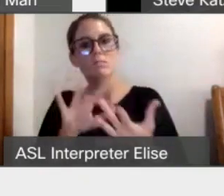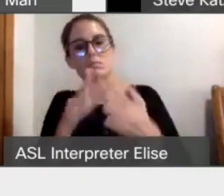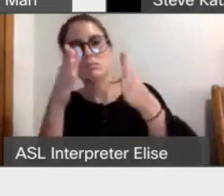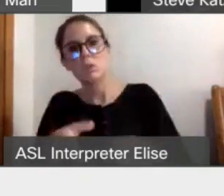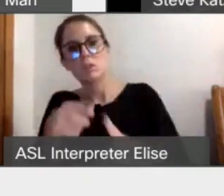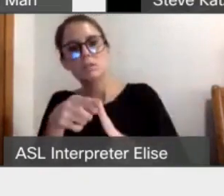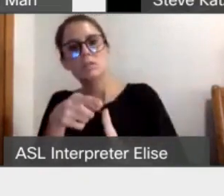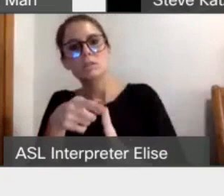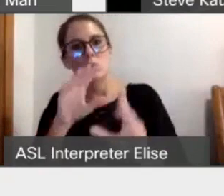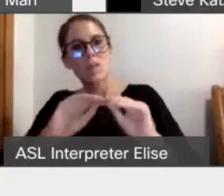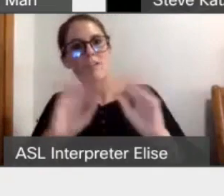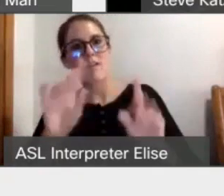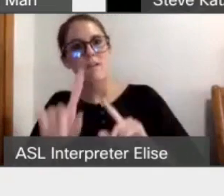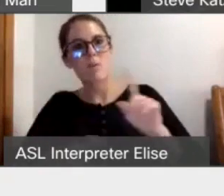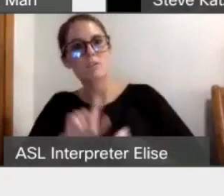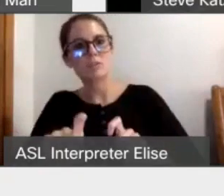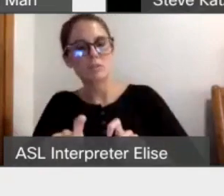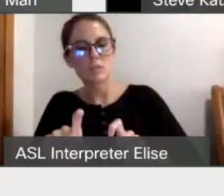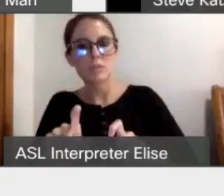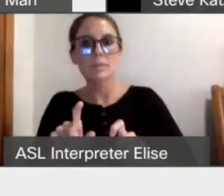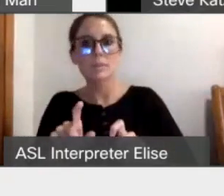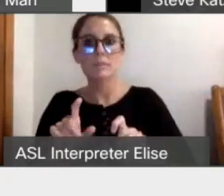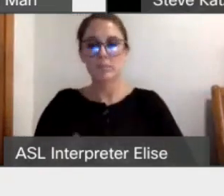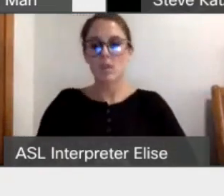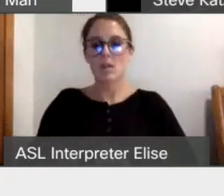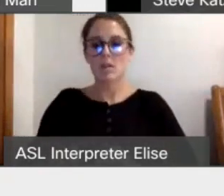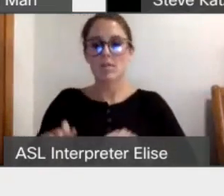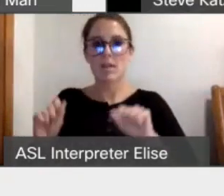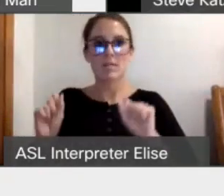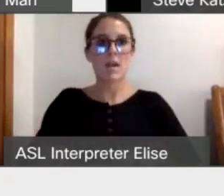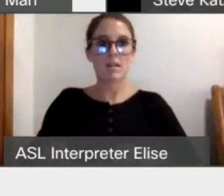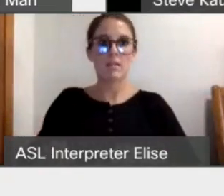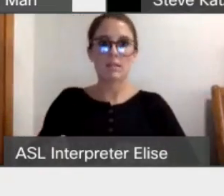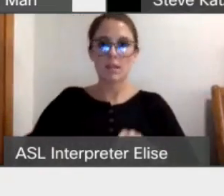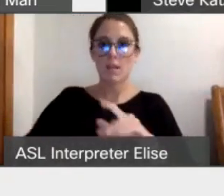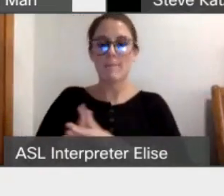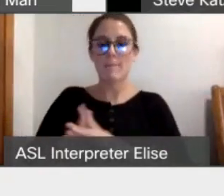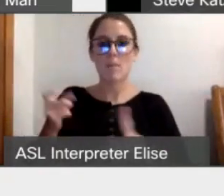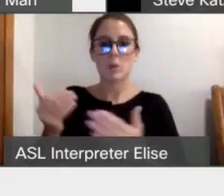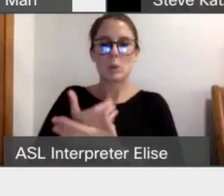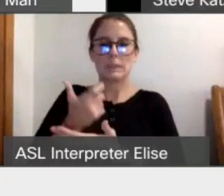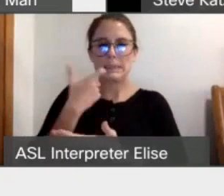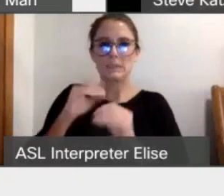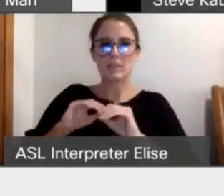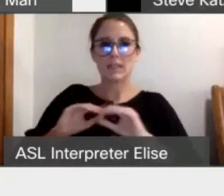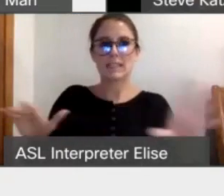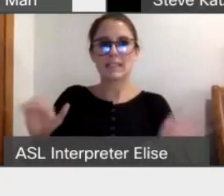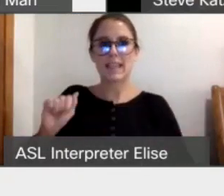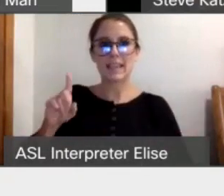clarify questions that can come out on newly released ADMs, especially those that are medically